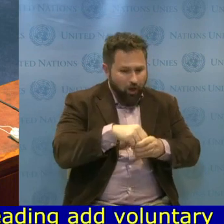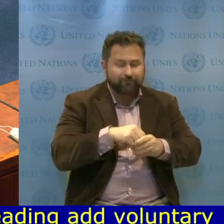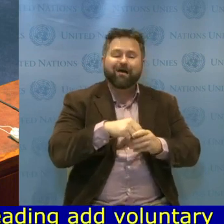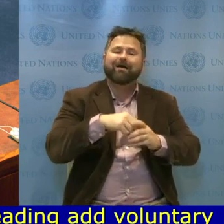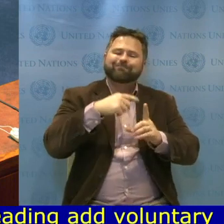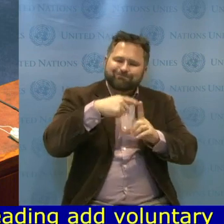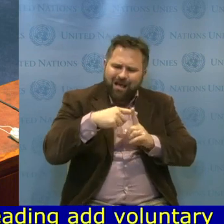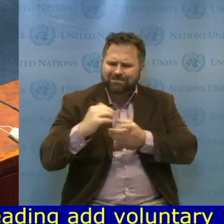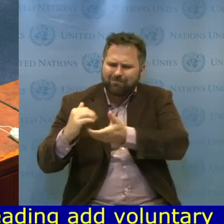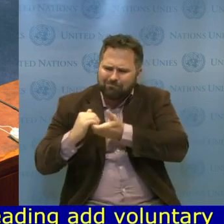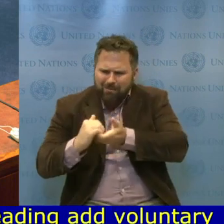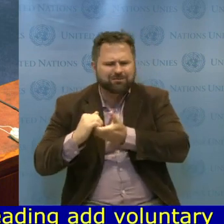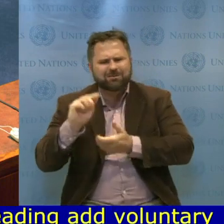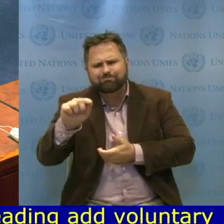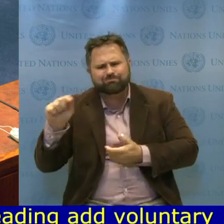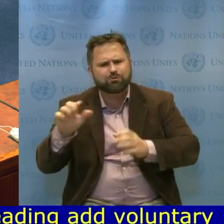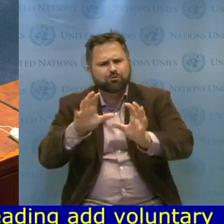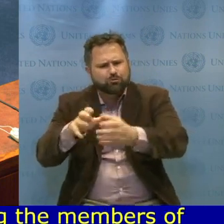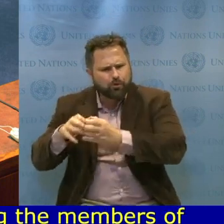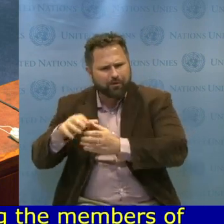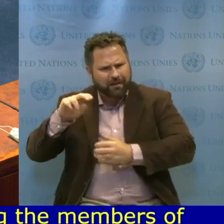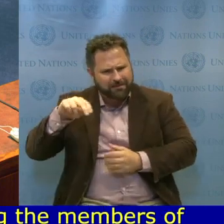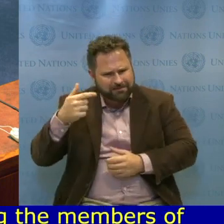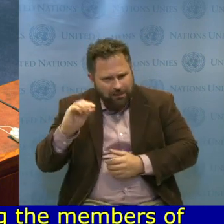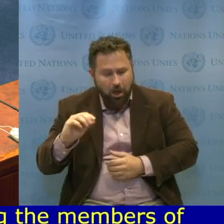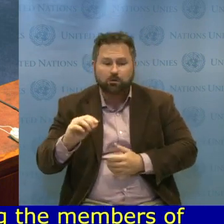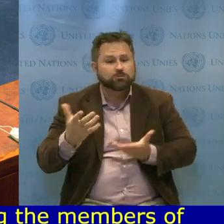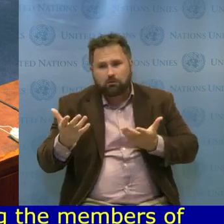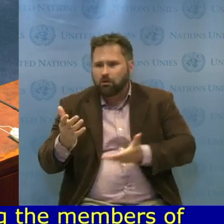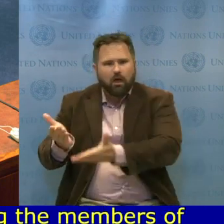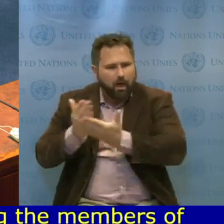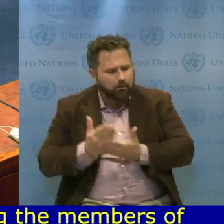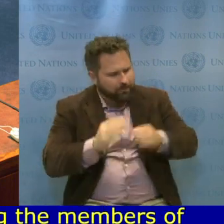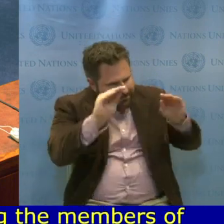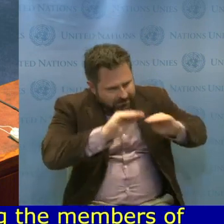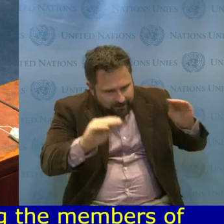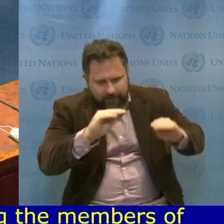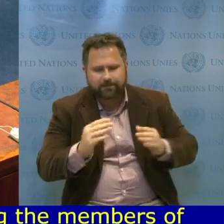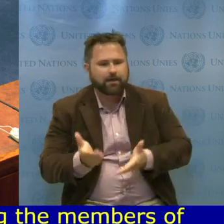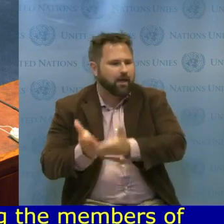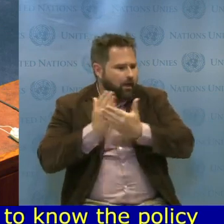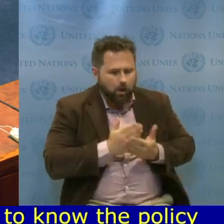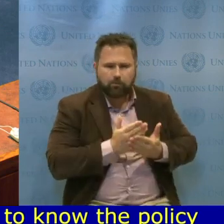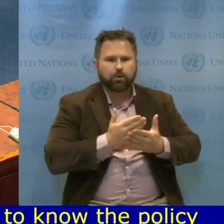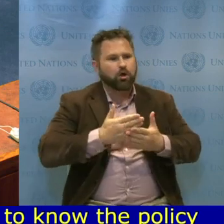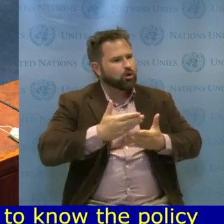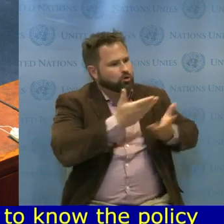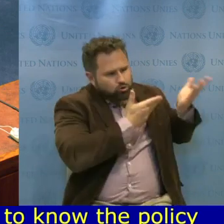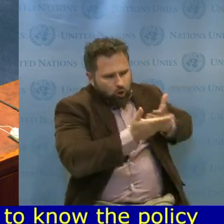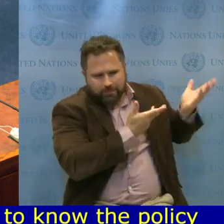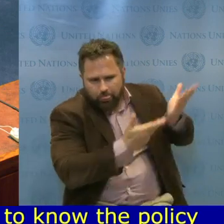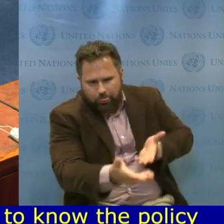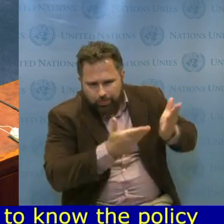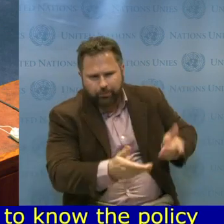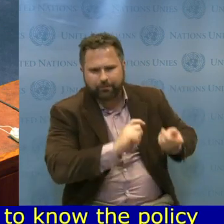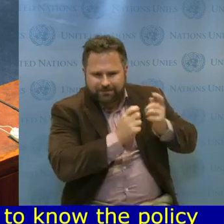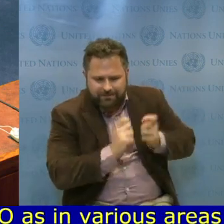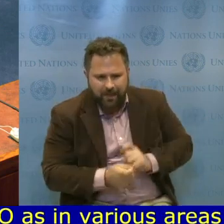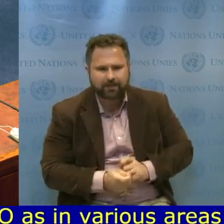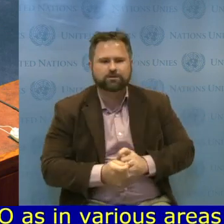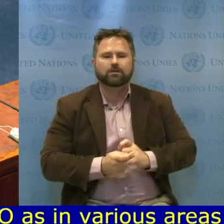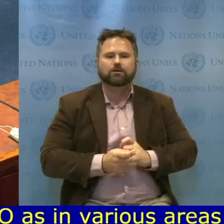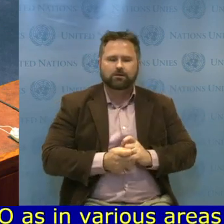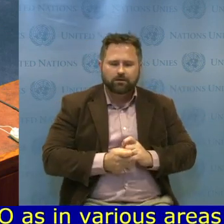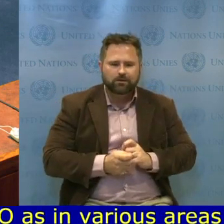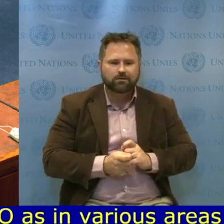various areas such as awareness raising, provision of alternative services, social integration, and many others. We have examples when small-scale movements of active citizens